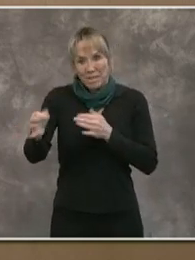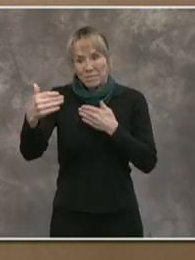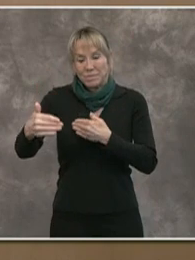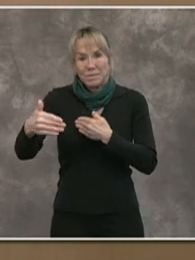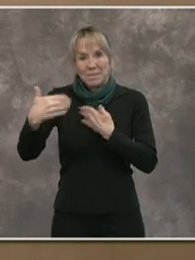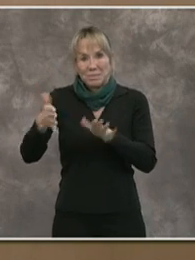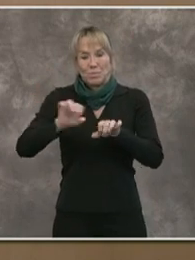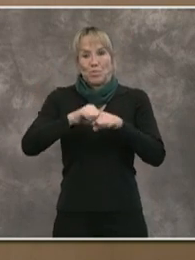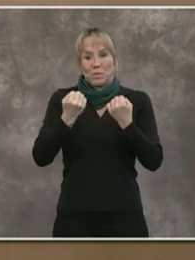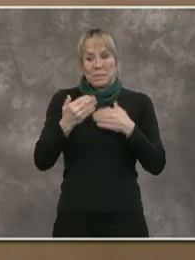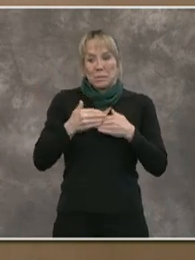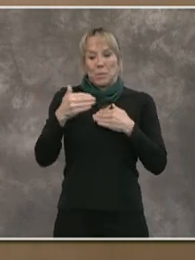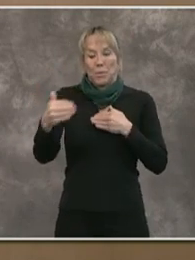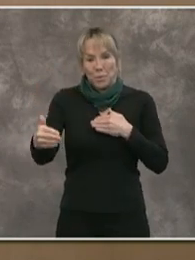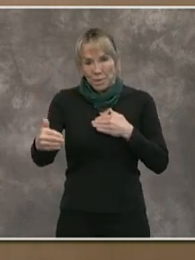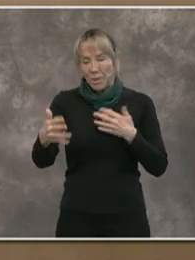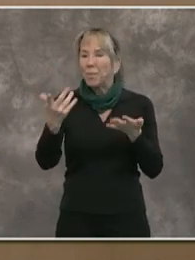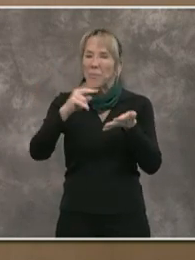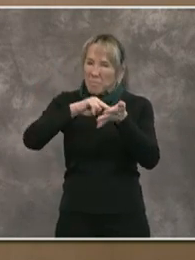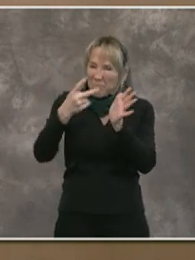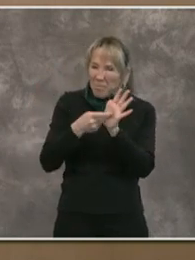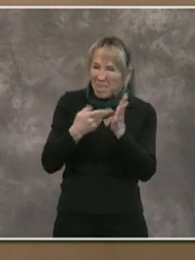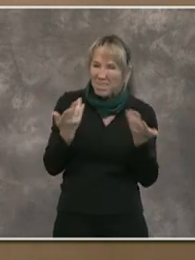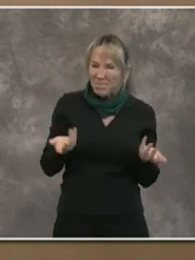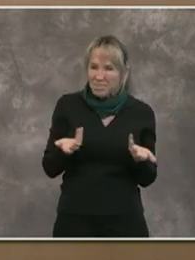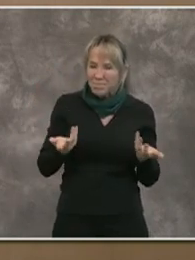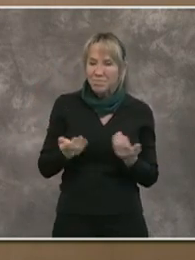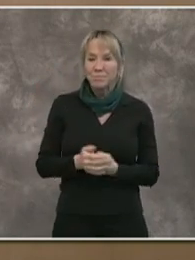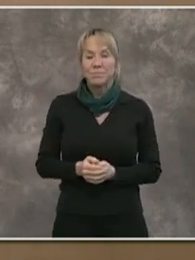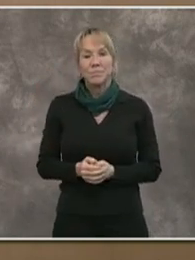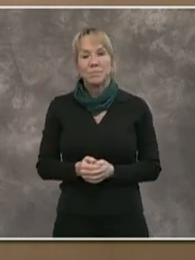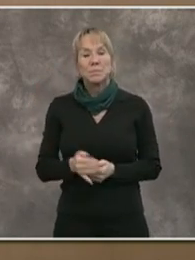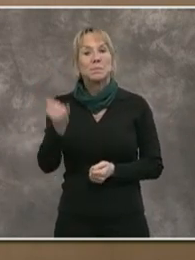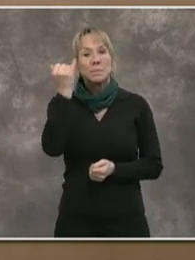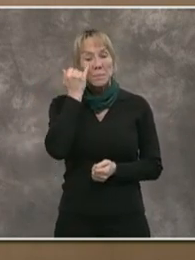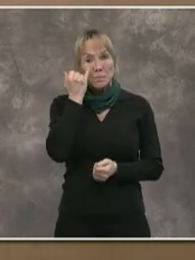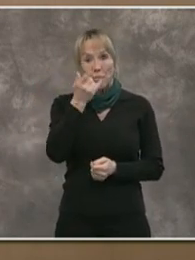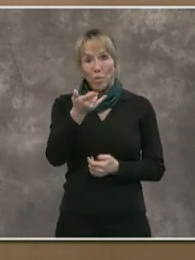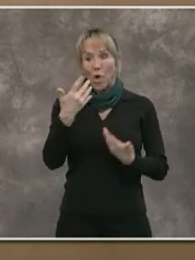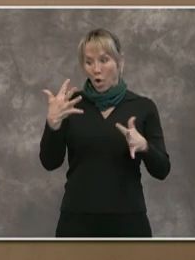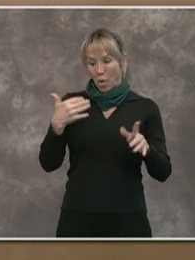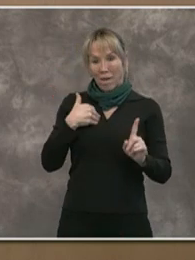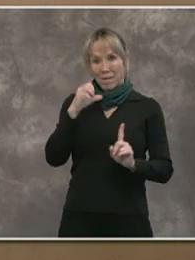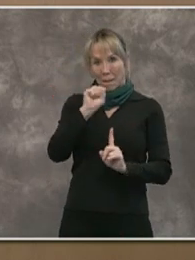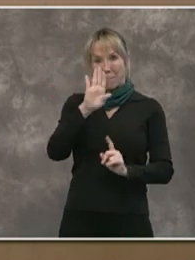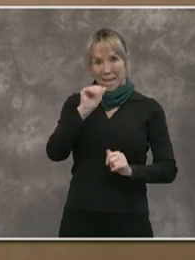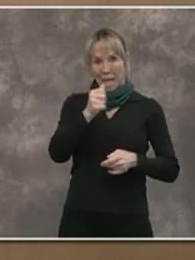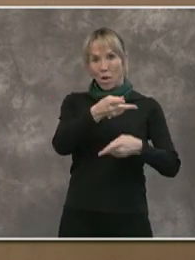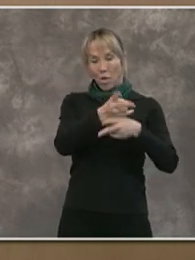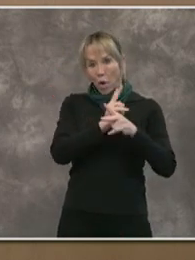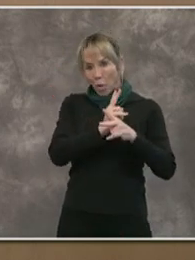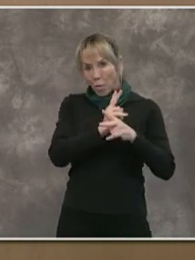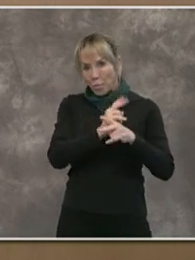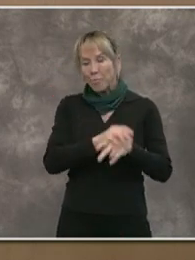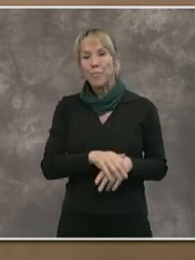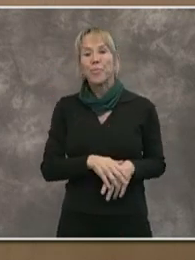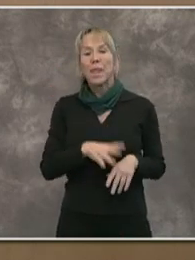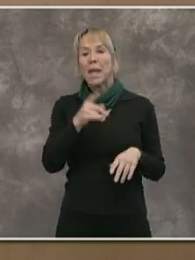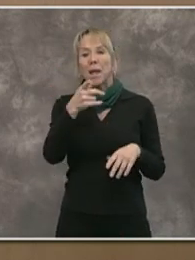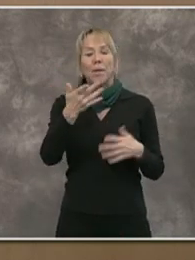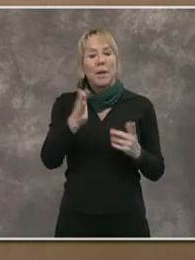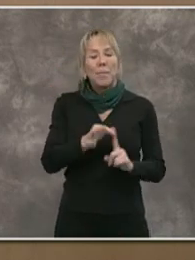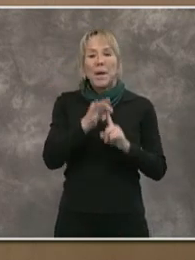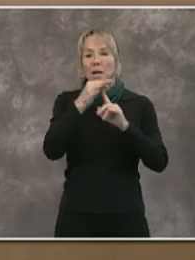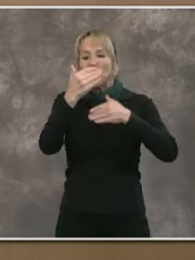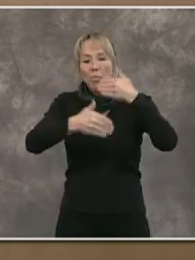the coronavirus outbreak. What does this mean? If you have an SBA loan, special processing